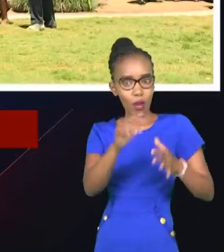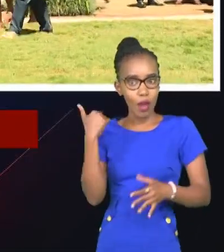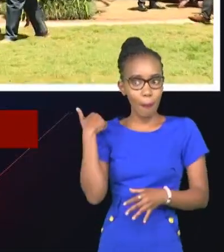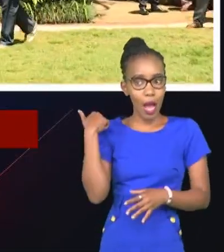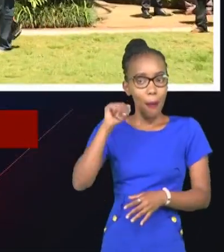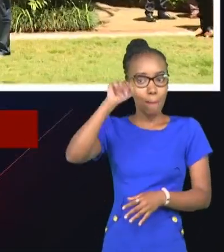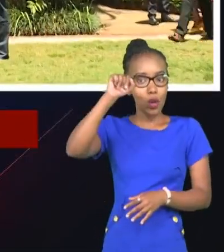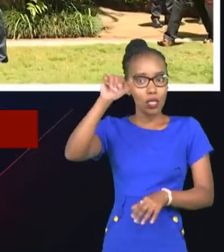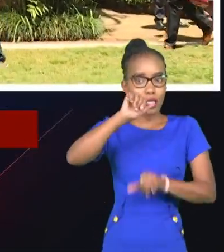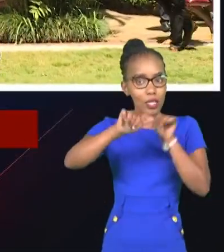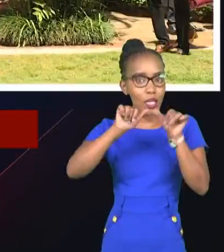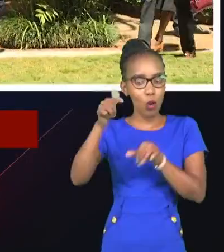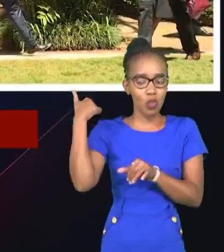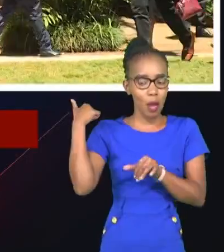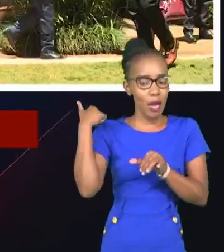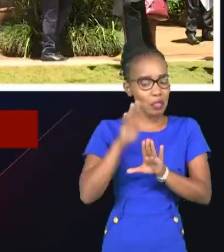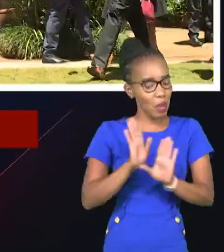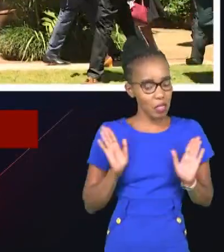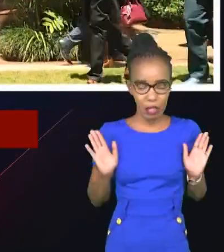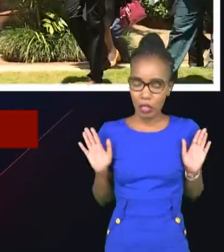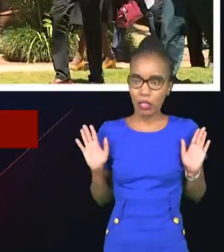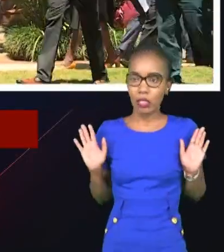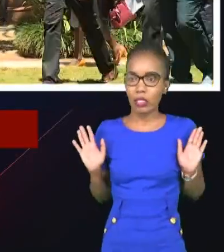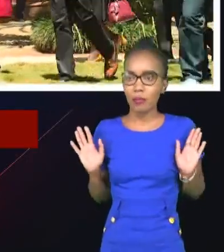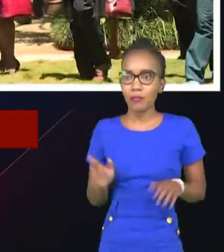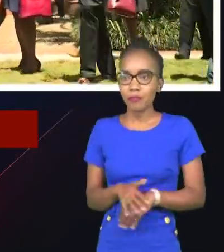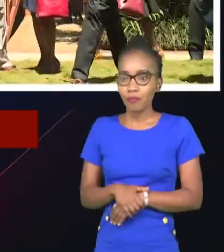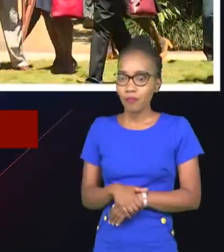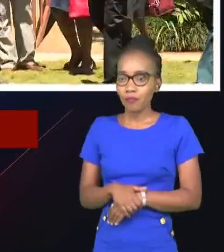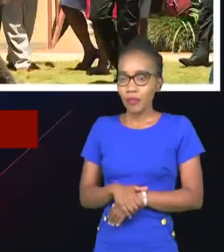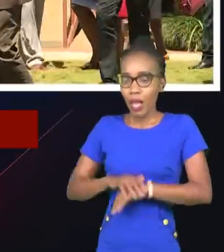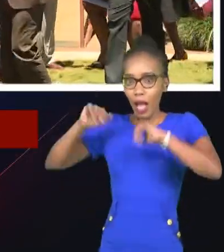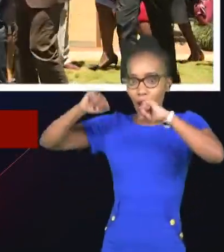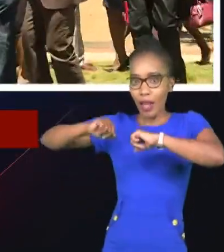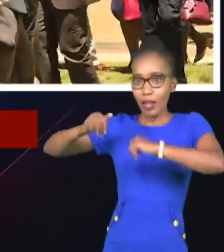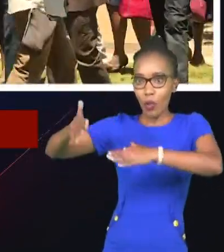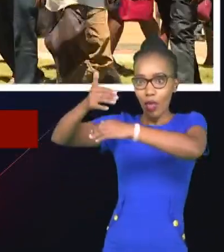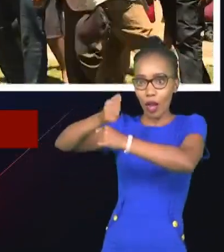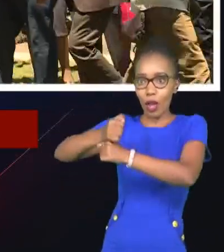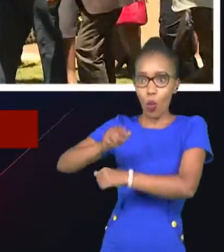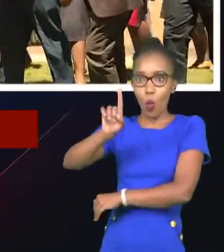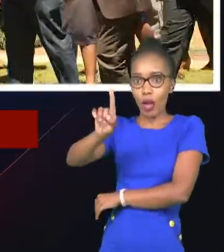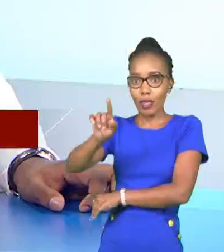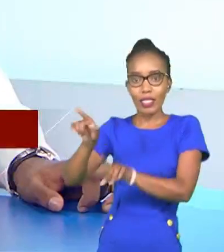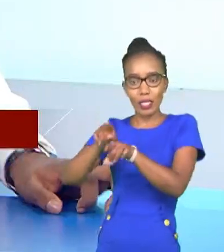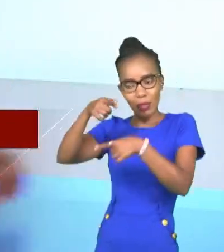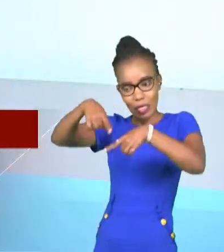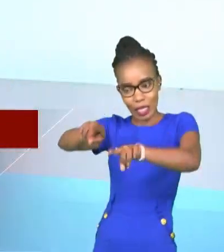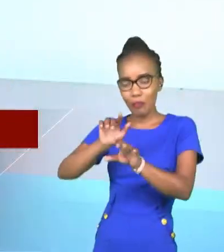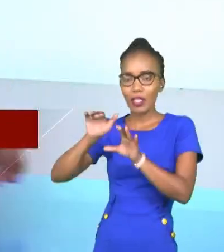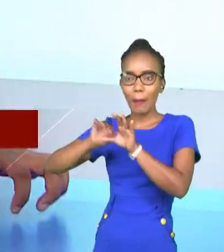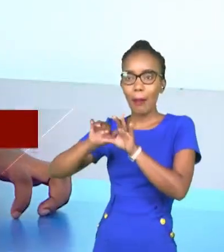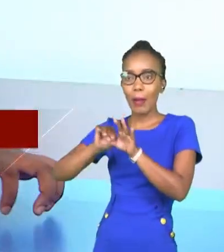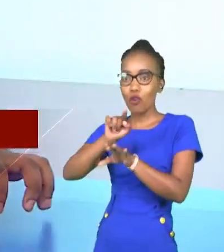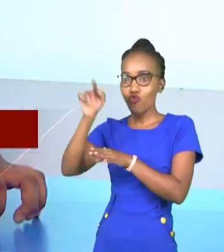numbers, nothing else. Lucheri, he says that, you know, he agrees with one alliance. He's a member of one alliance. Mm. He says that,